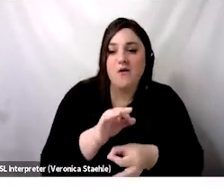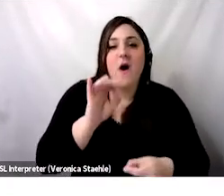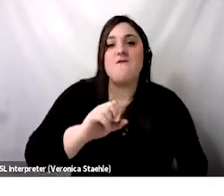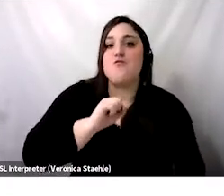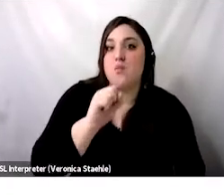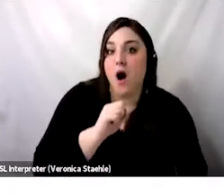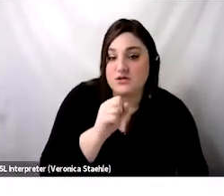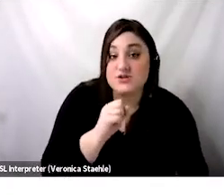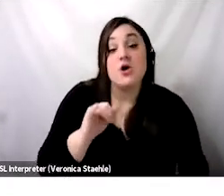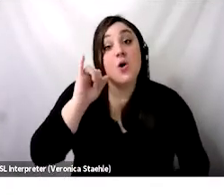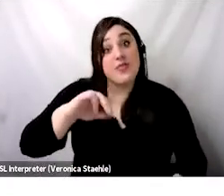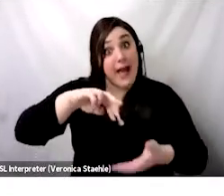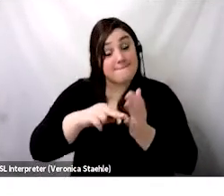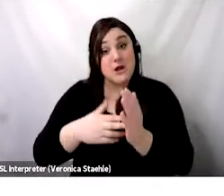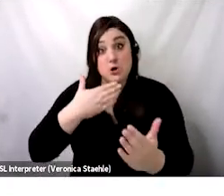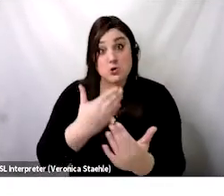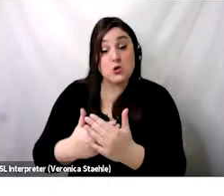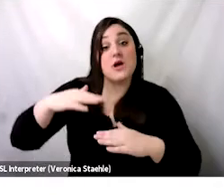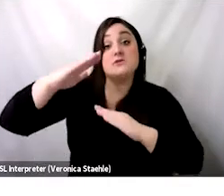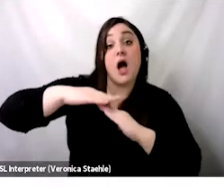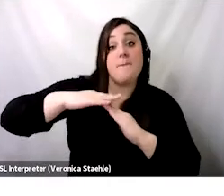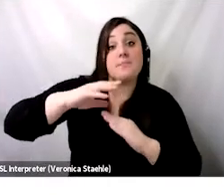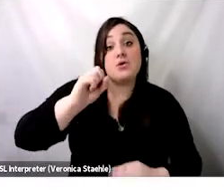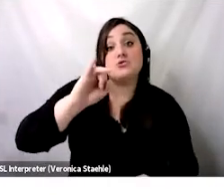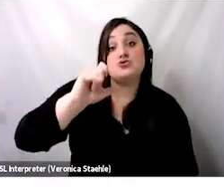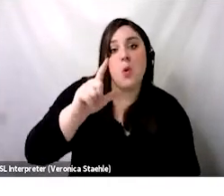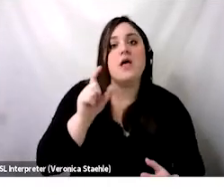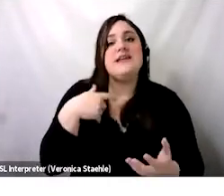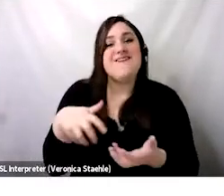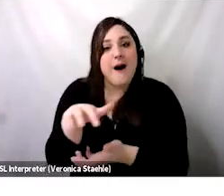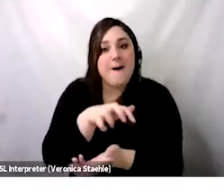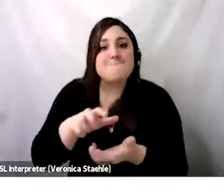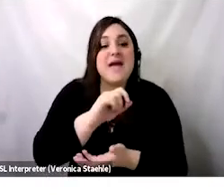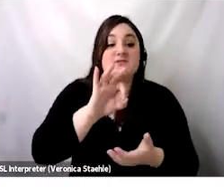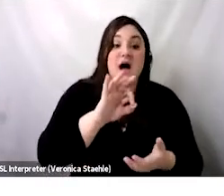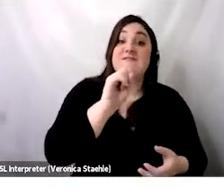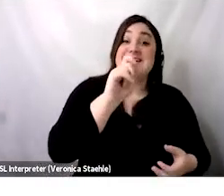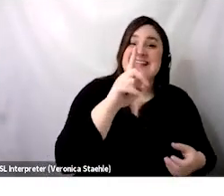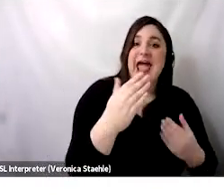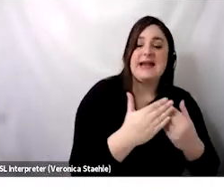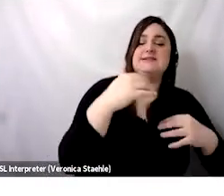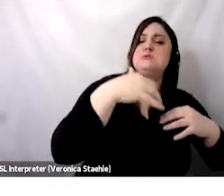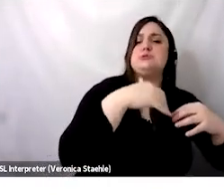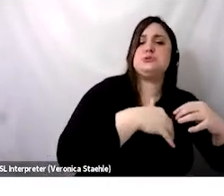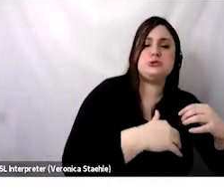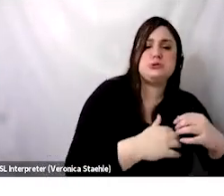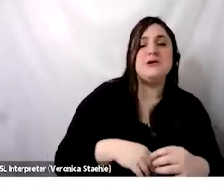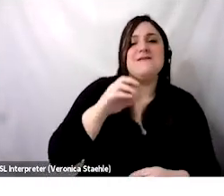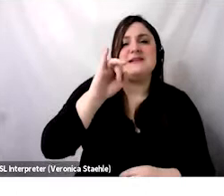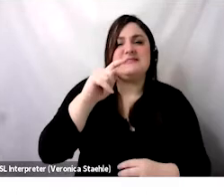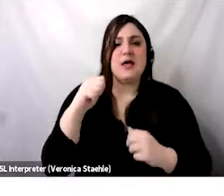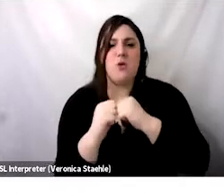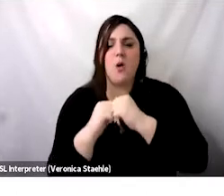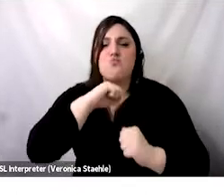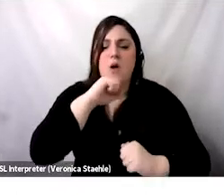you have good topsoil is a combination of the three: sand, silt, and clay.